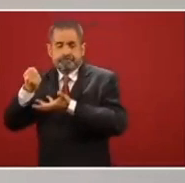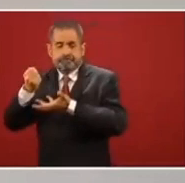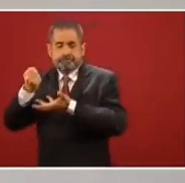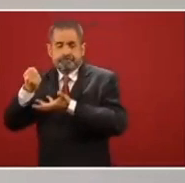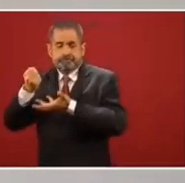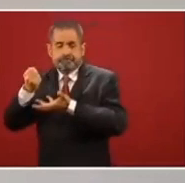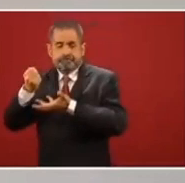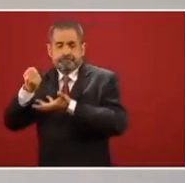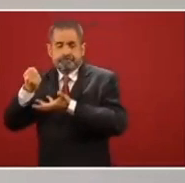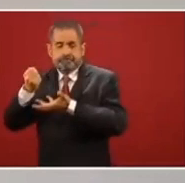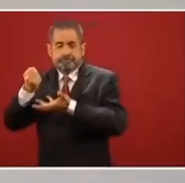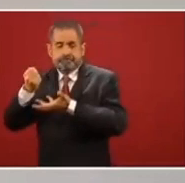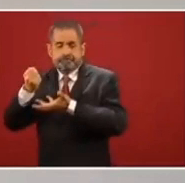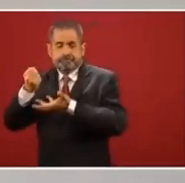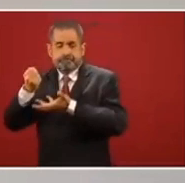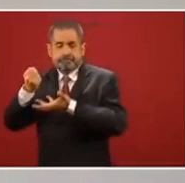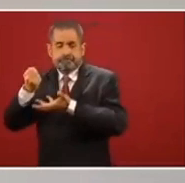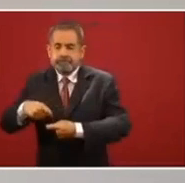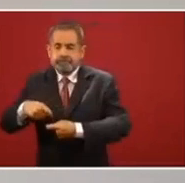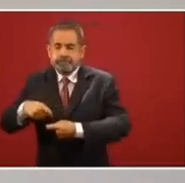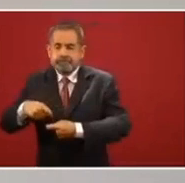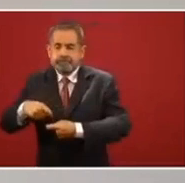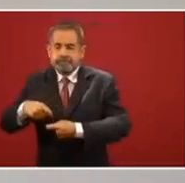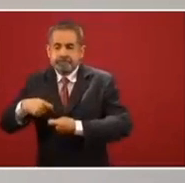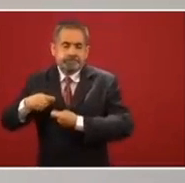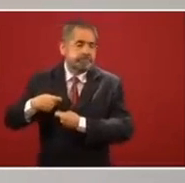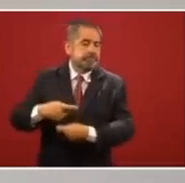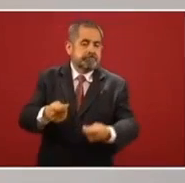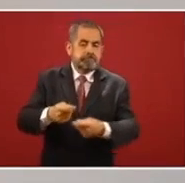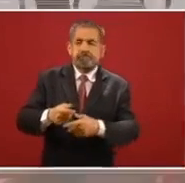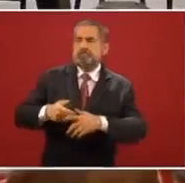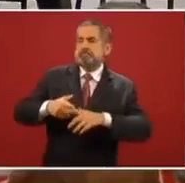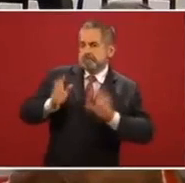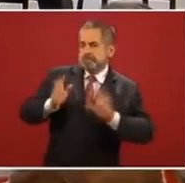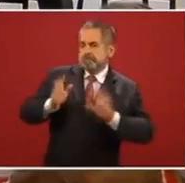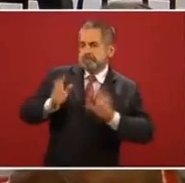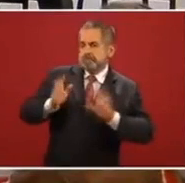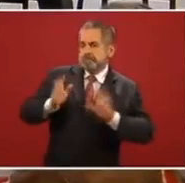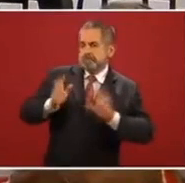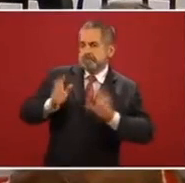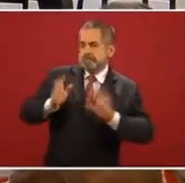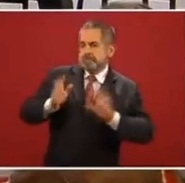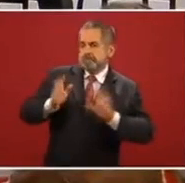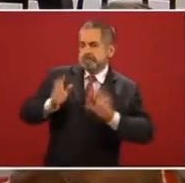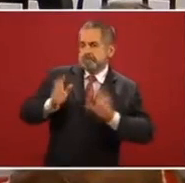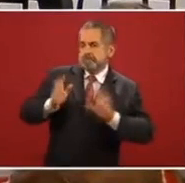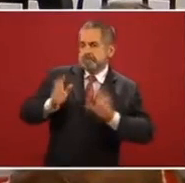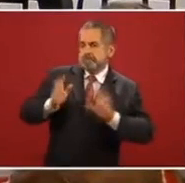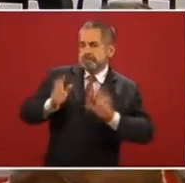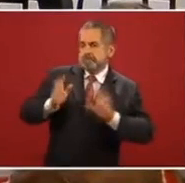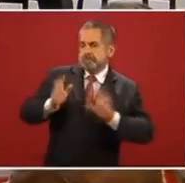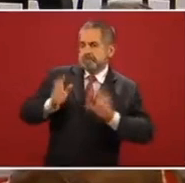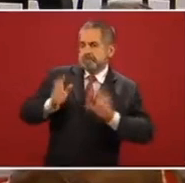barriers to getting the funds de ciertas reservas financieras. from certain